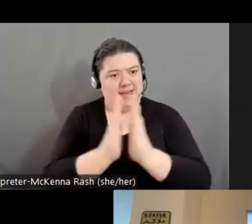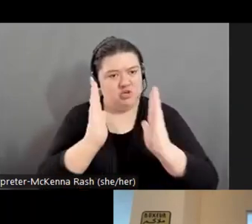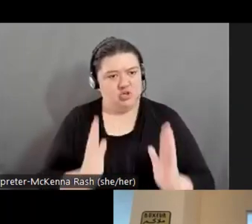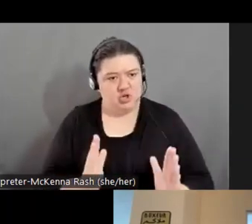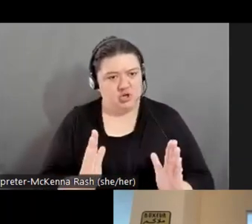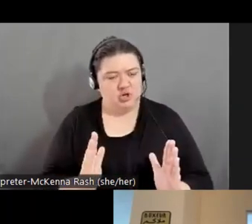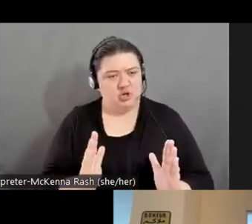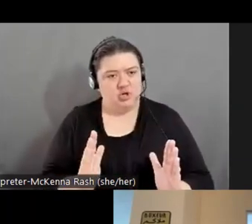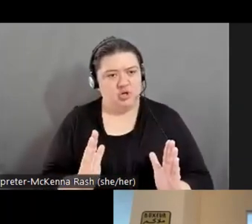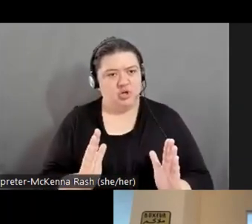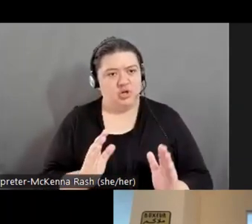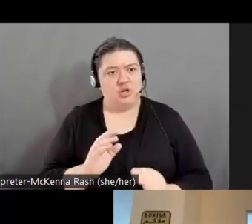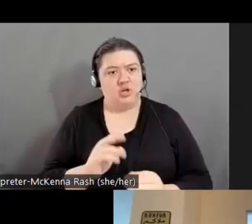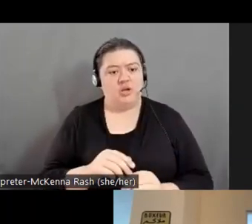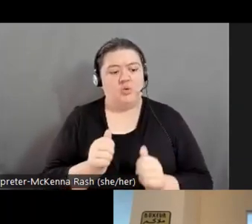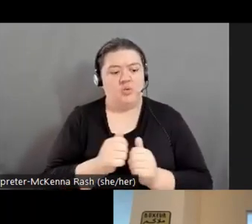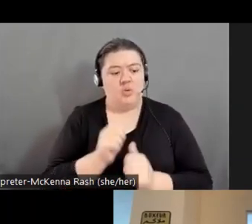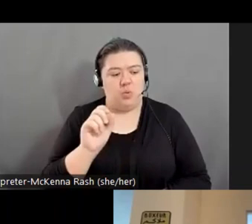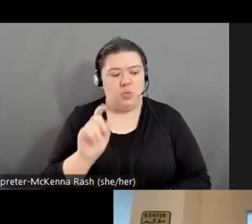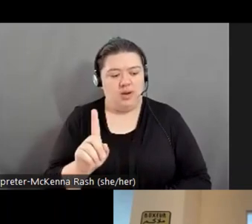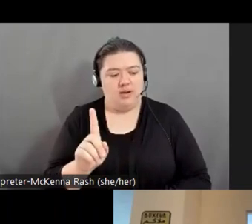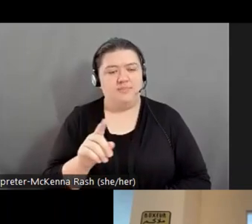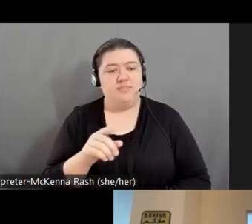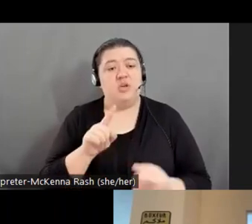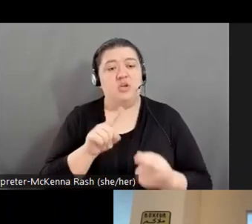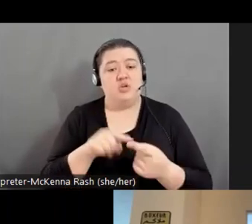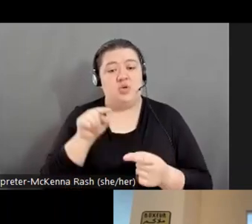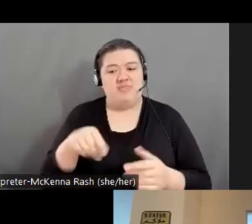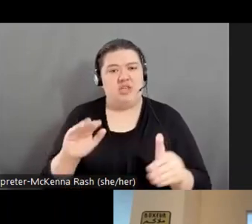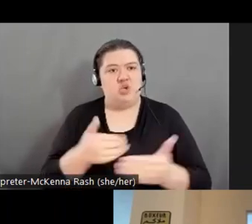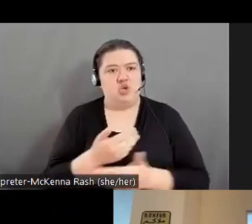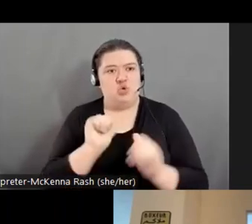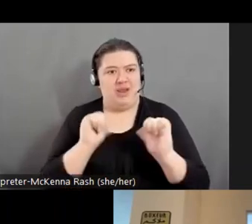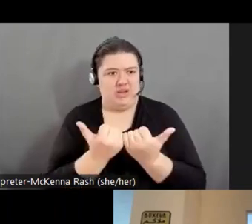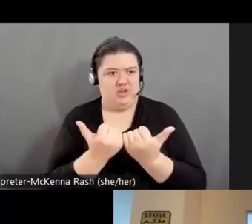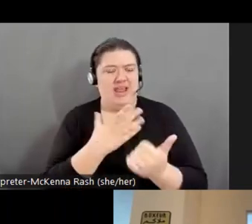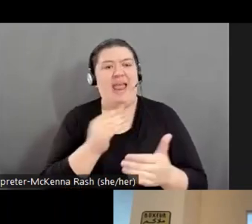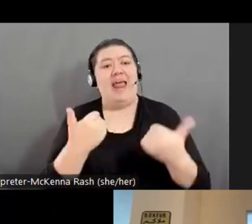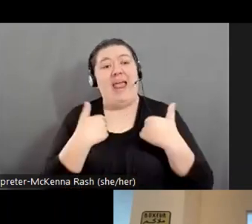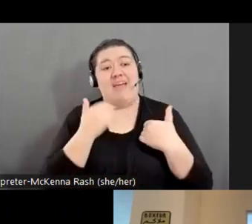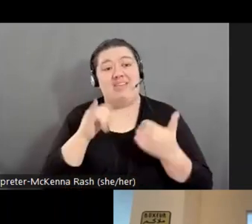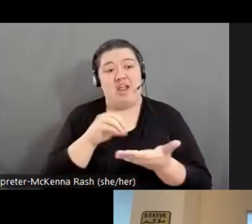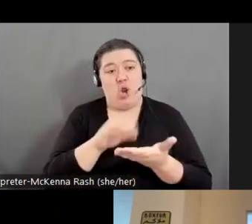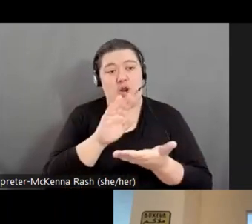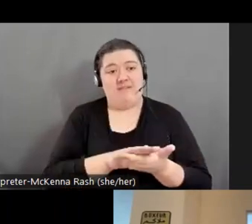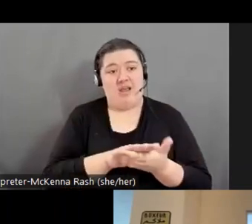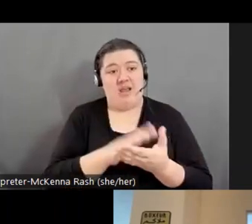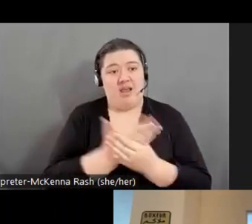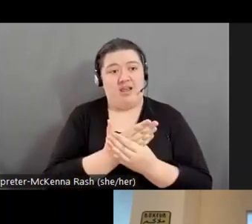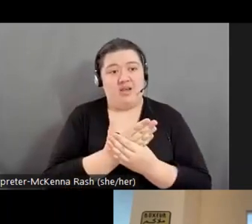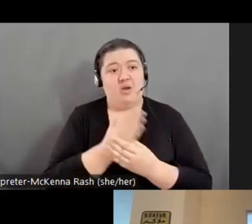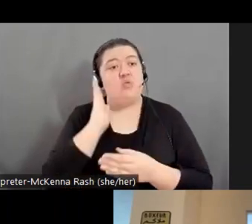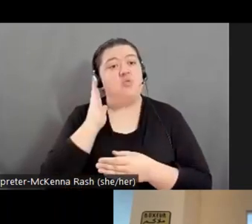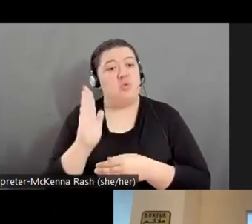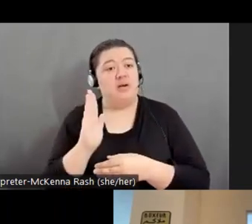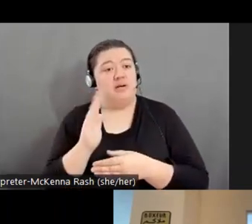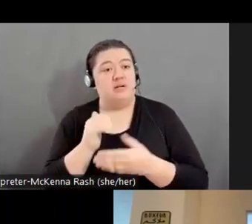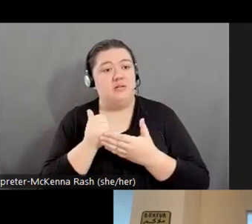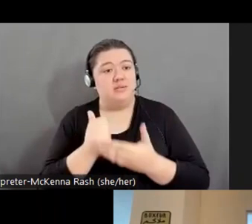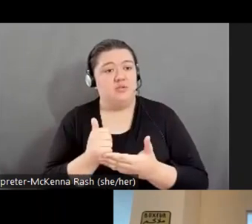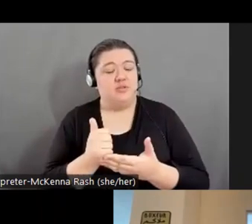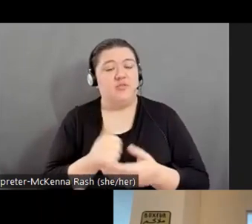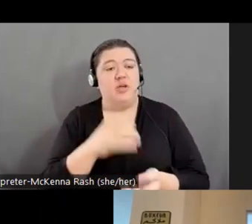Hooli's 01 to this new agency." And just having that on file will be useful if